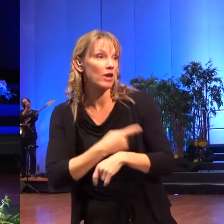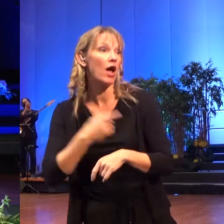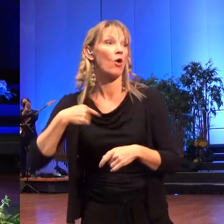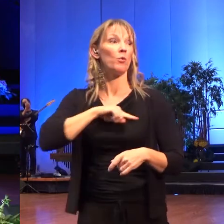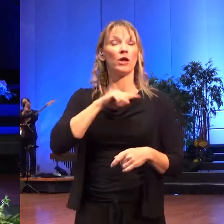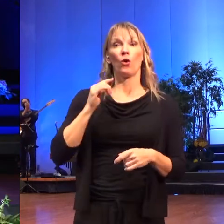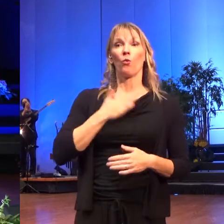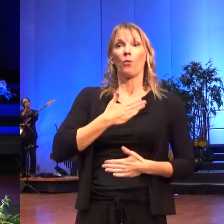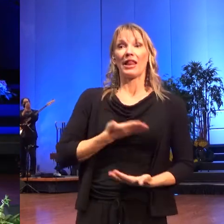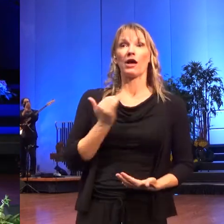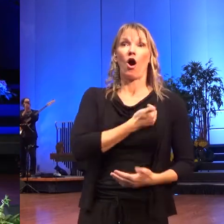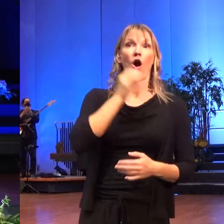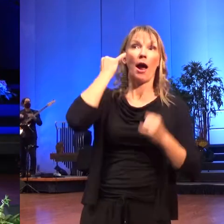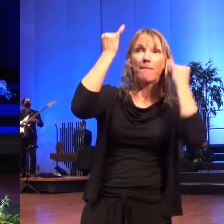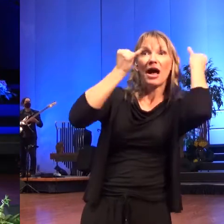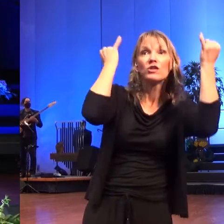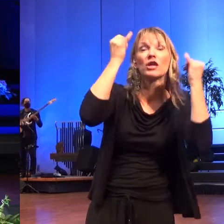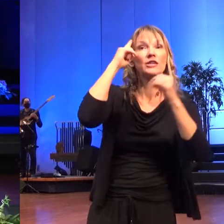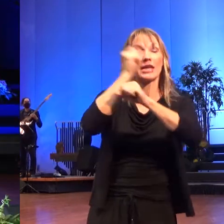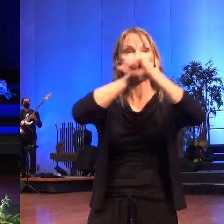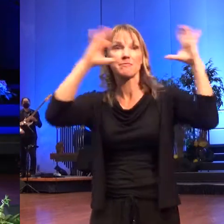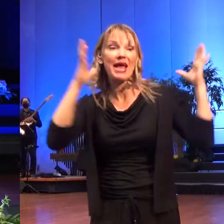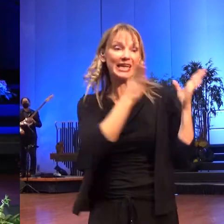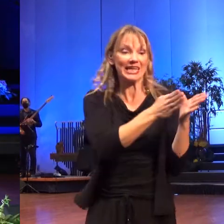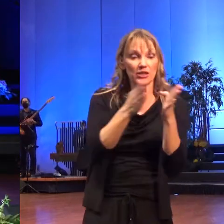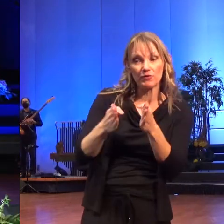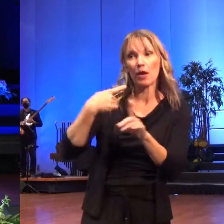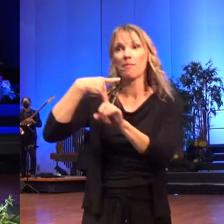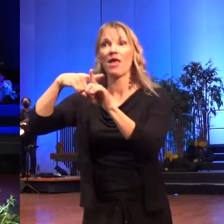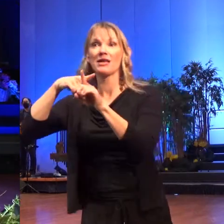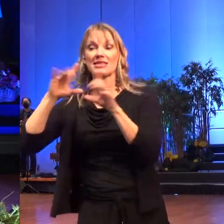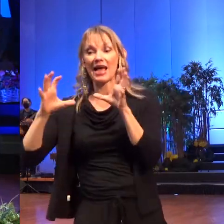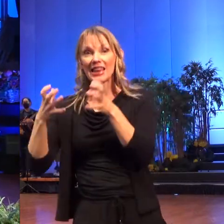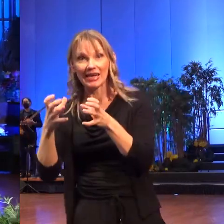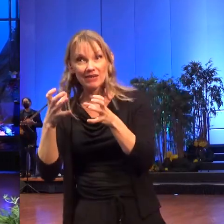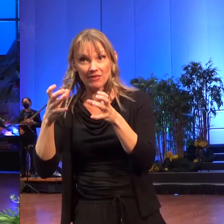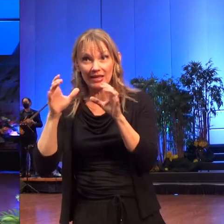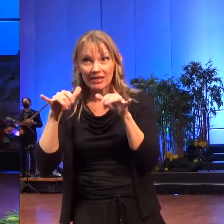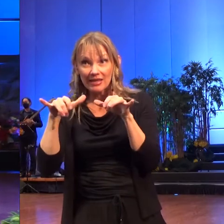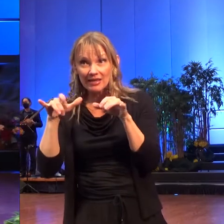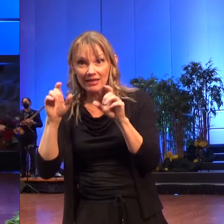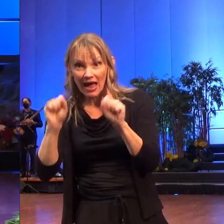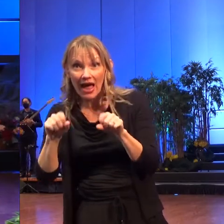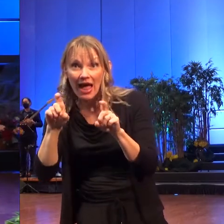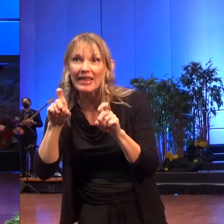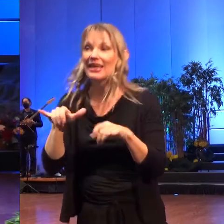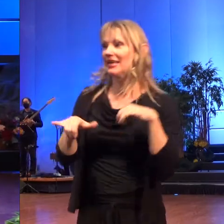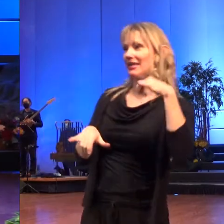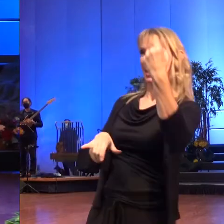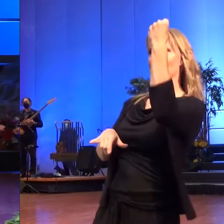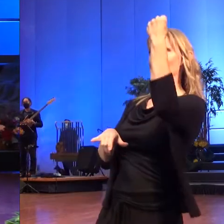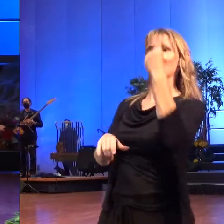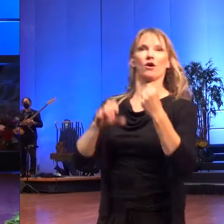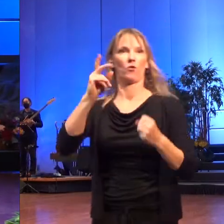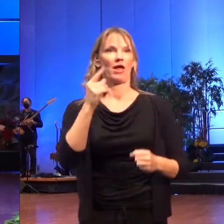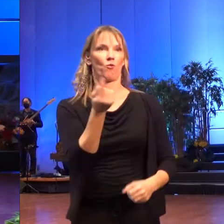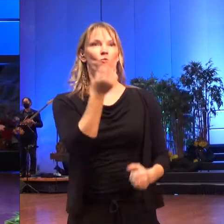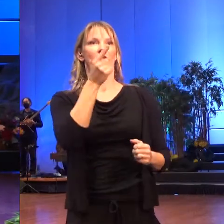our imagination individually and collectively? We can do it. Thank you. We got a yes.